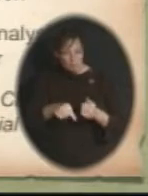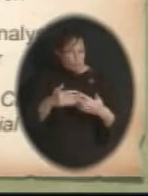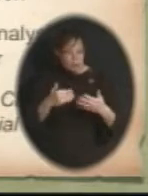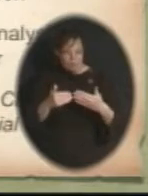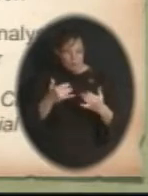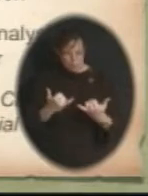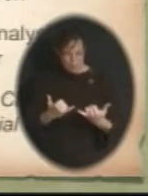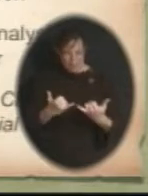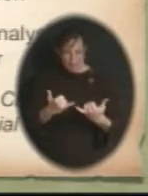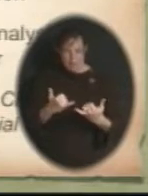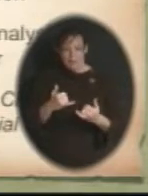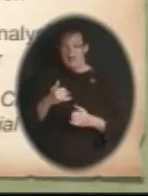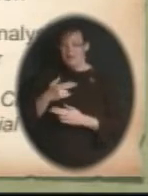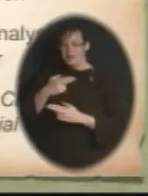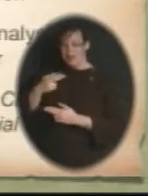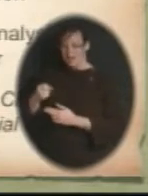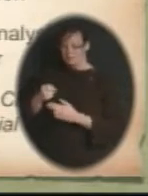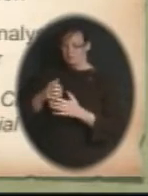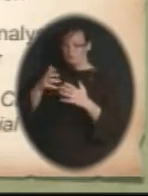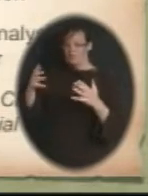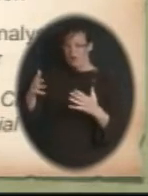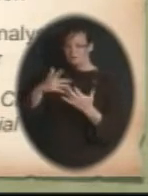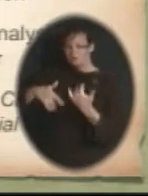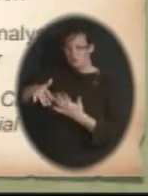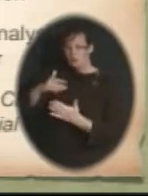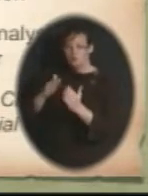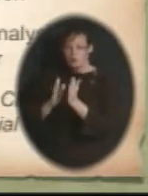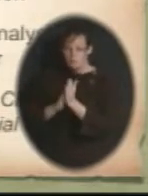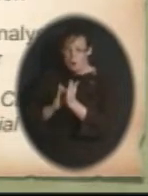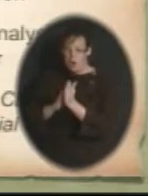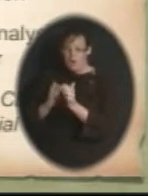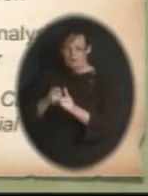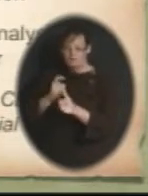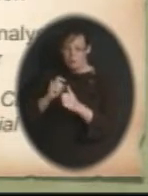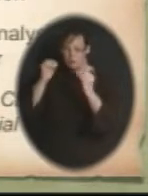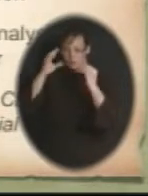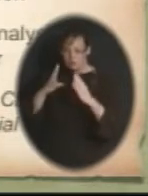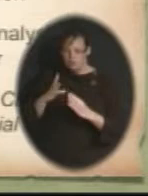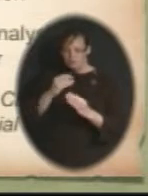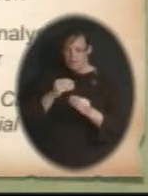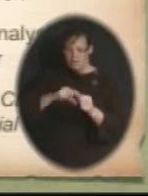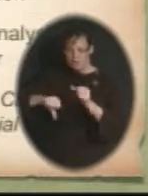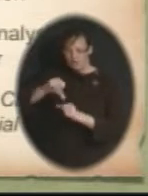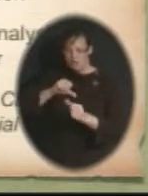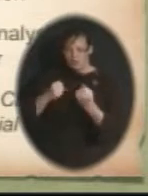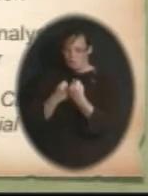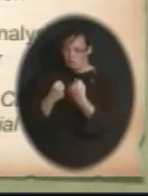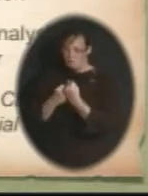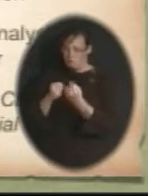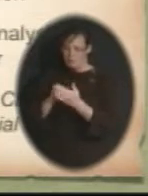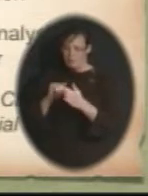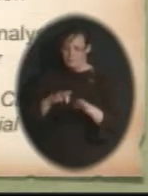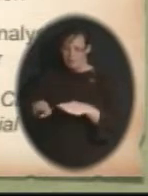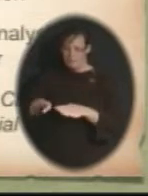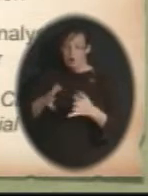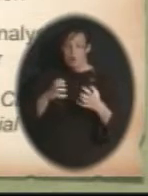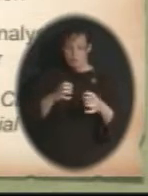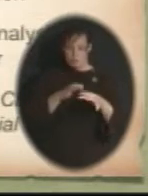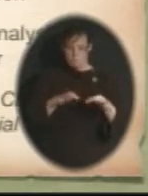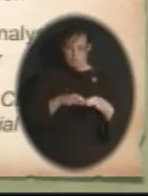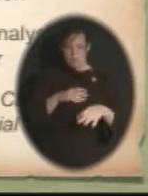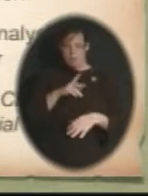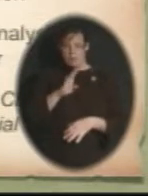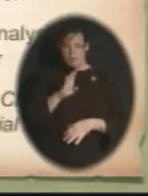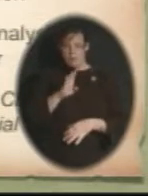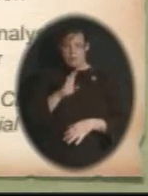And by high school, again, it's a lot of social praise from your teachers and from each other reinforcing that behavior. I did want to mention that